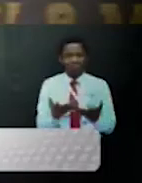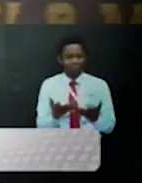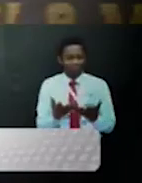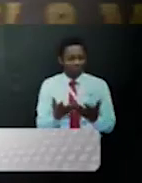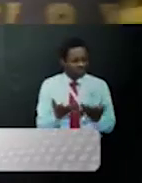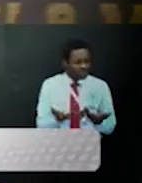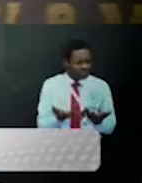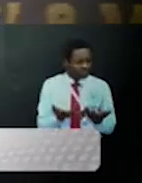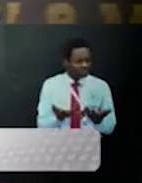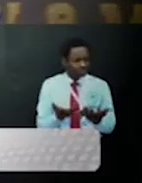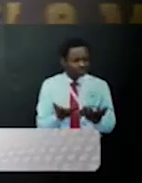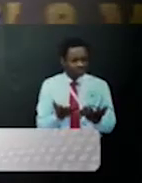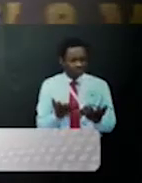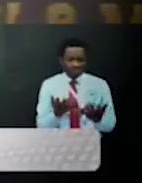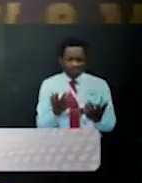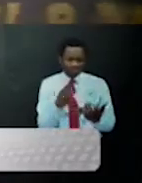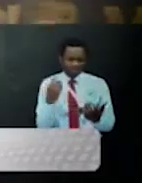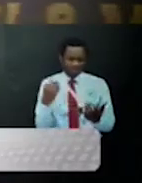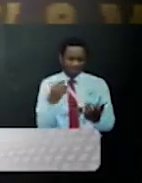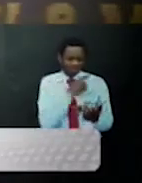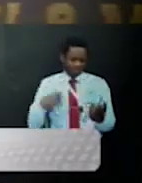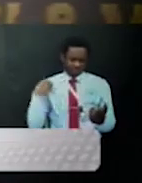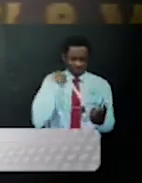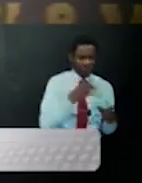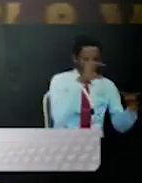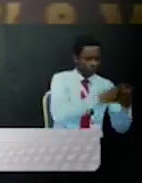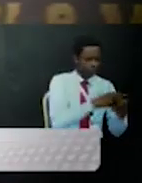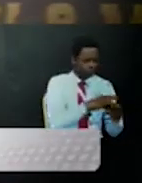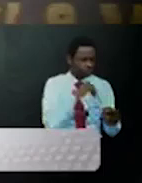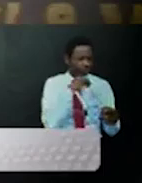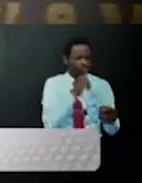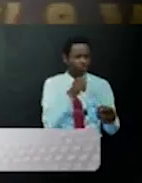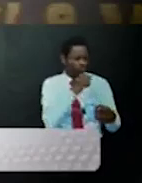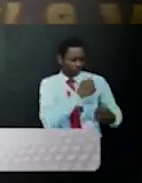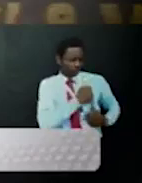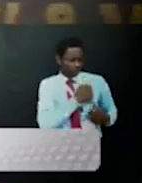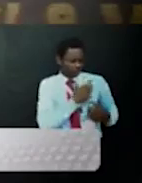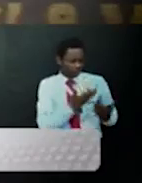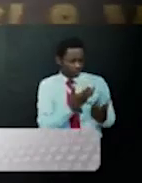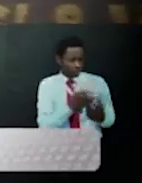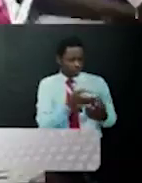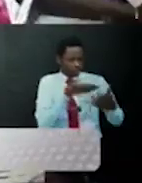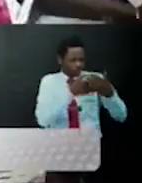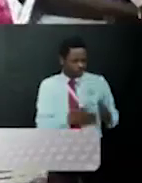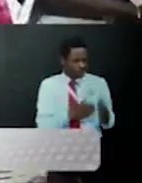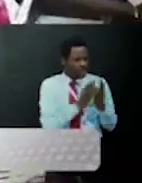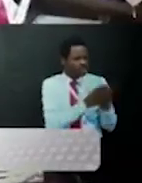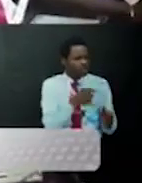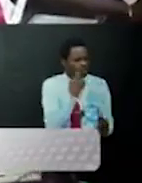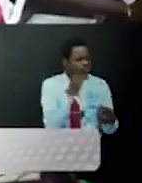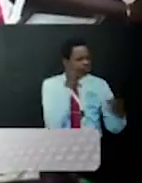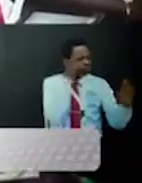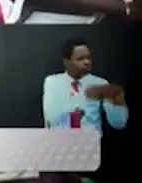David and his young men. Then the commander said, why? Why? Is he a citizen?